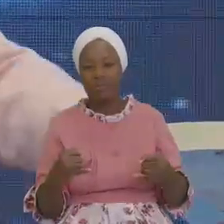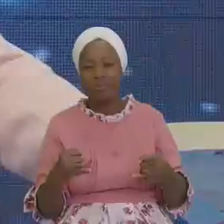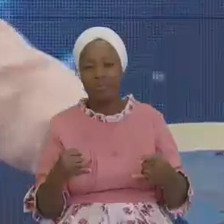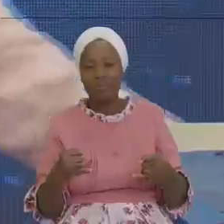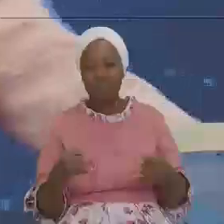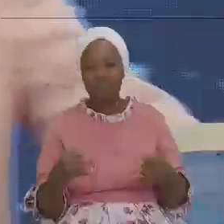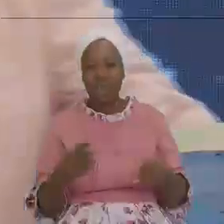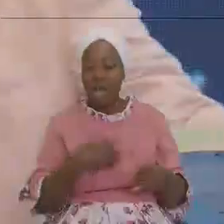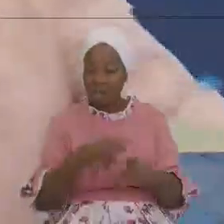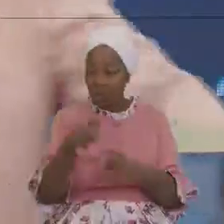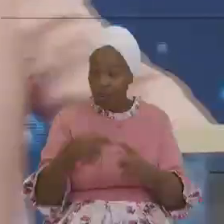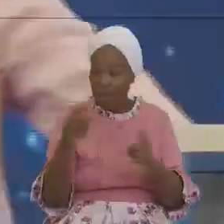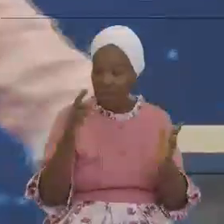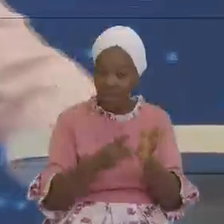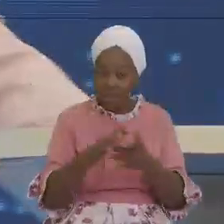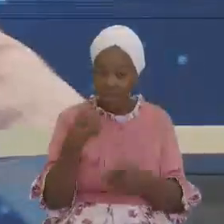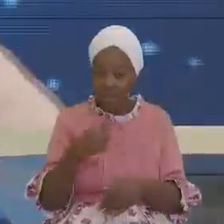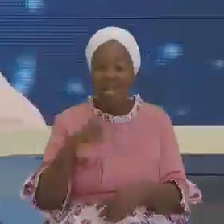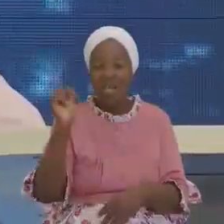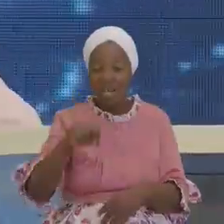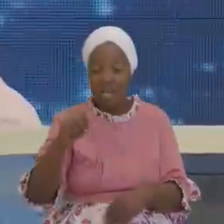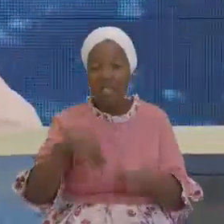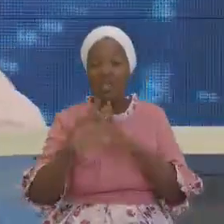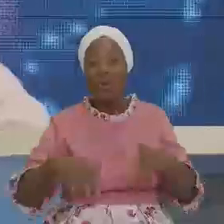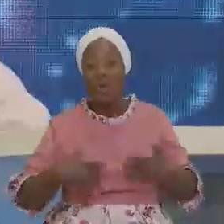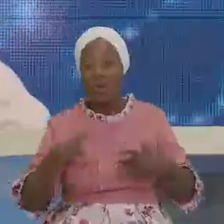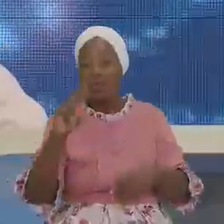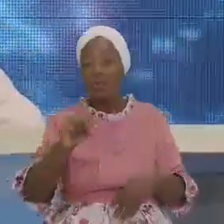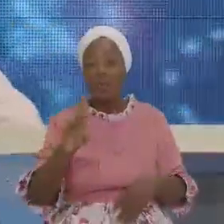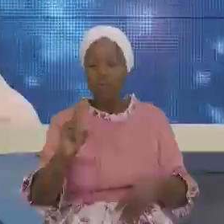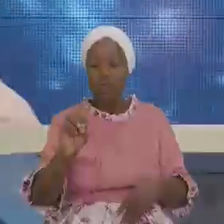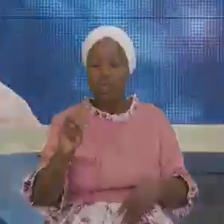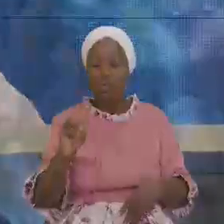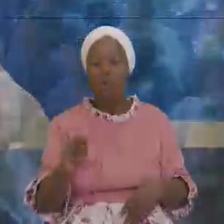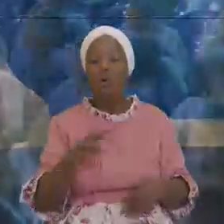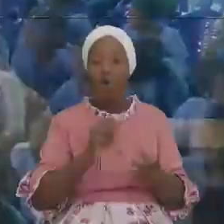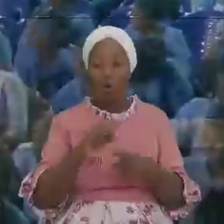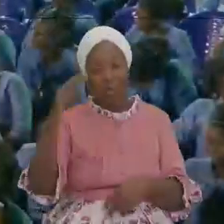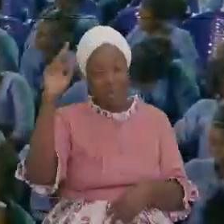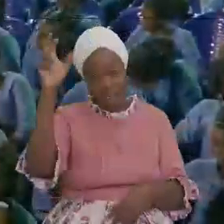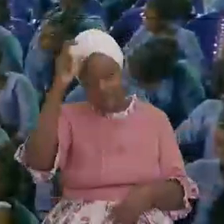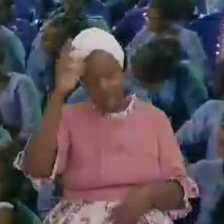And when Jesus says yes in your life, no demon, no devil can say no.